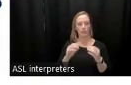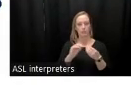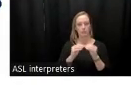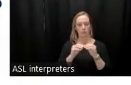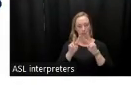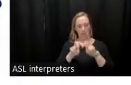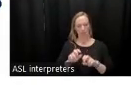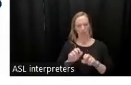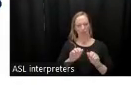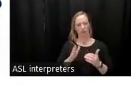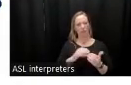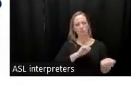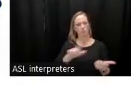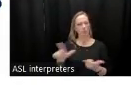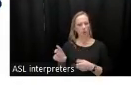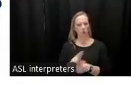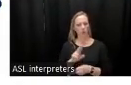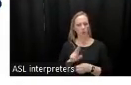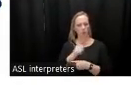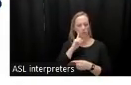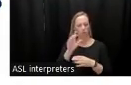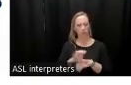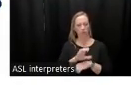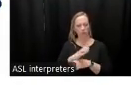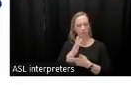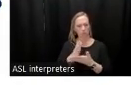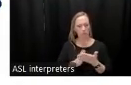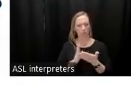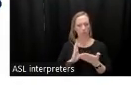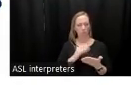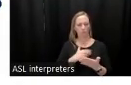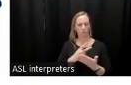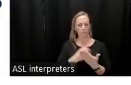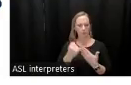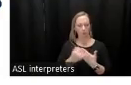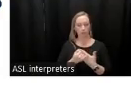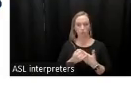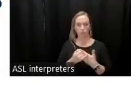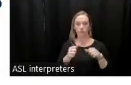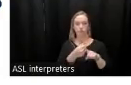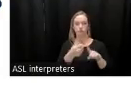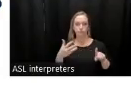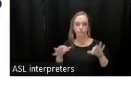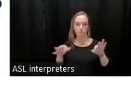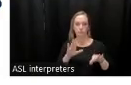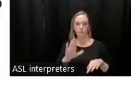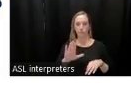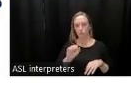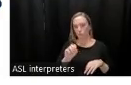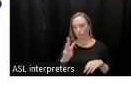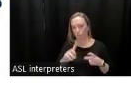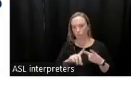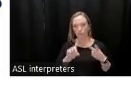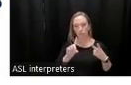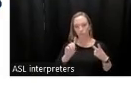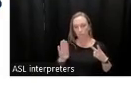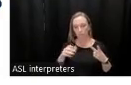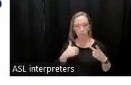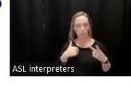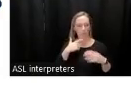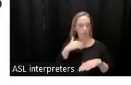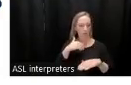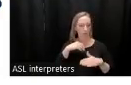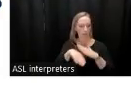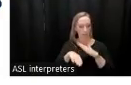use computers for some aspect of our project. So talk about that software, databases that you have access to or will